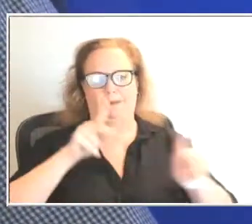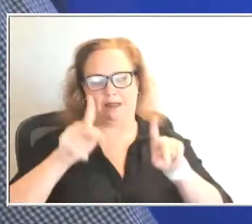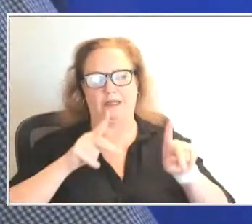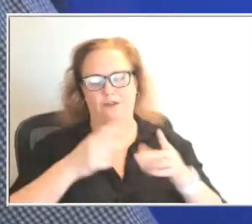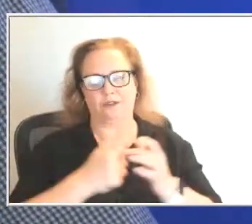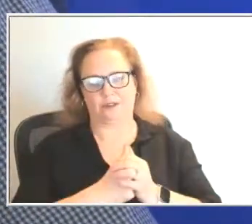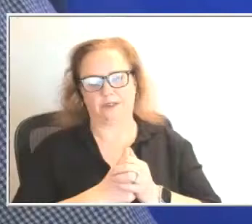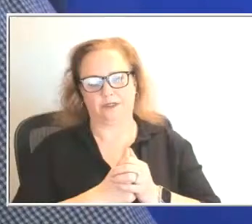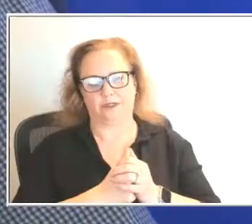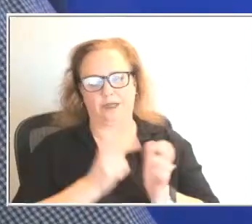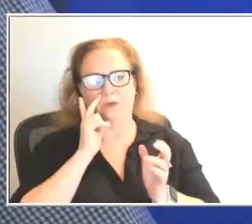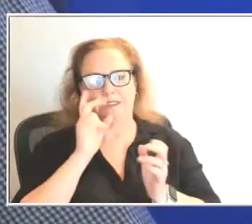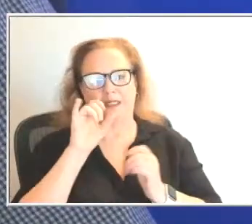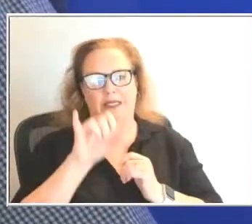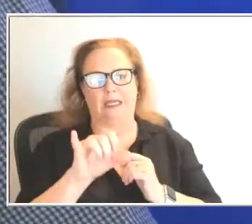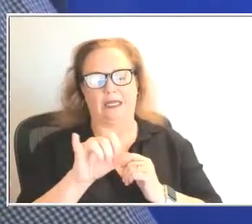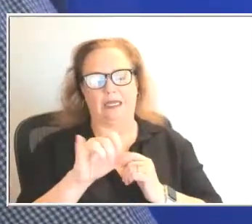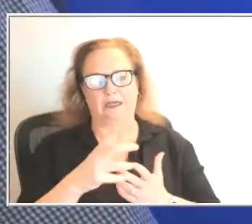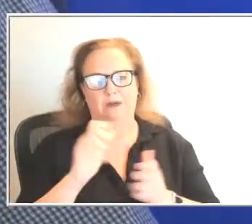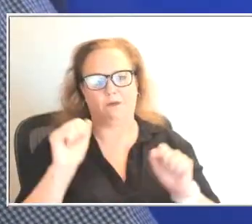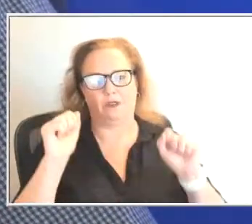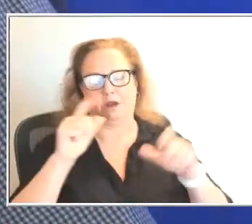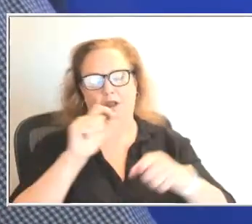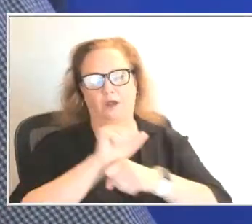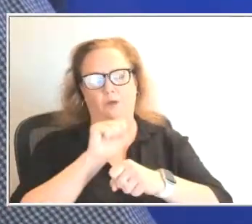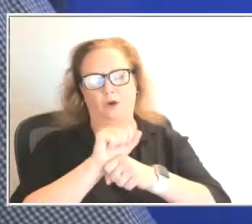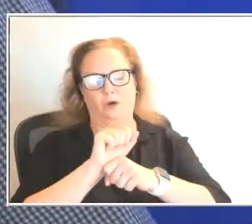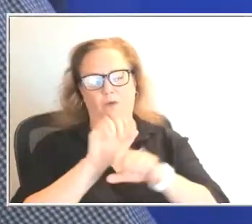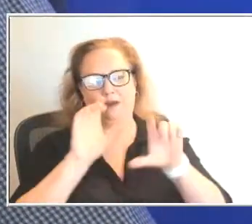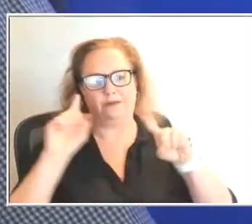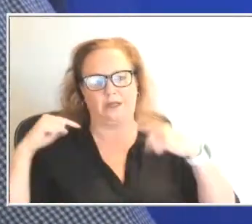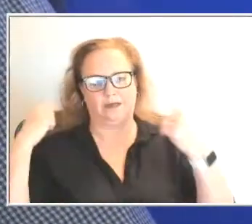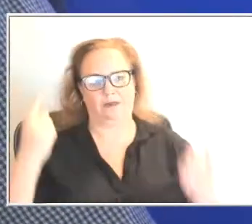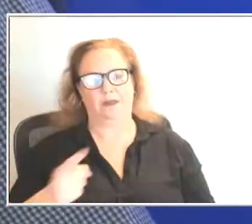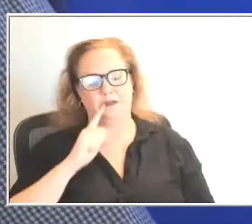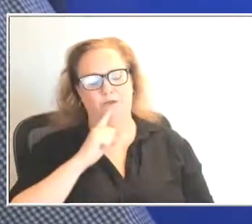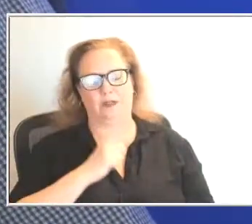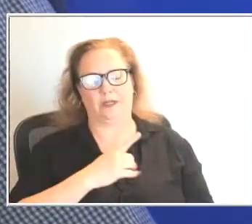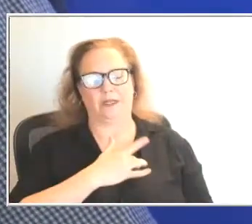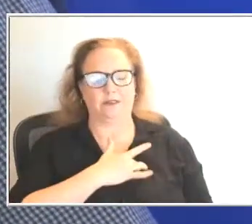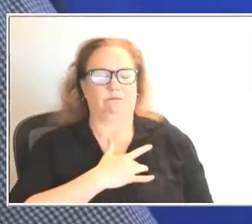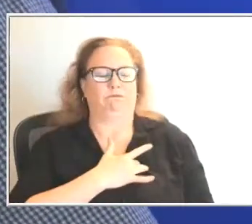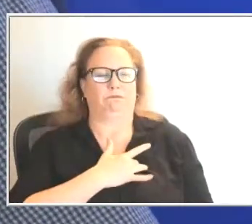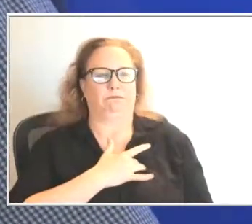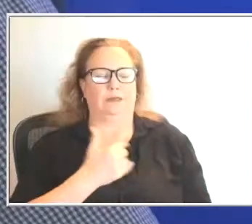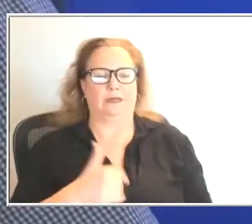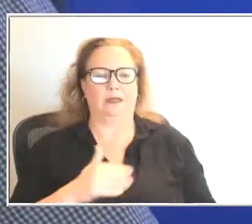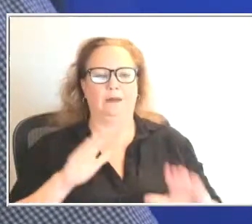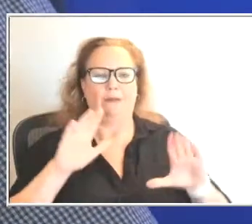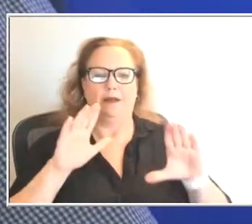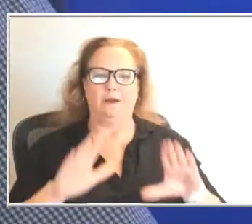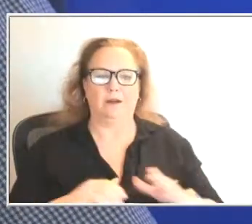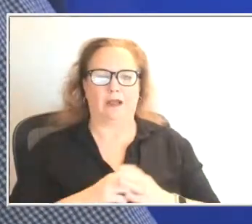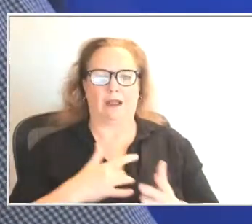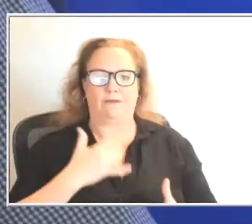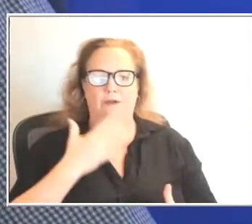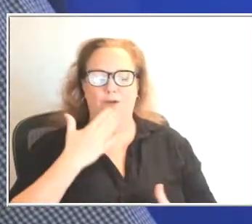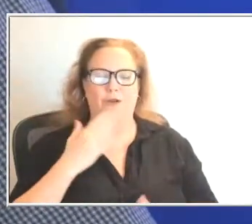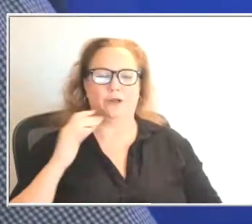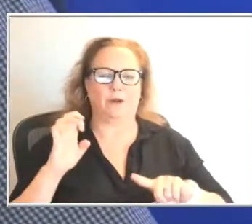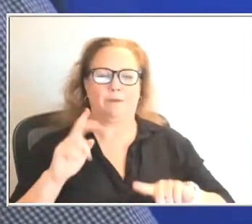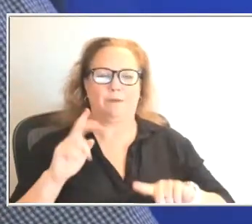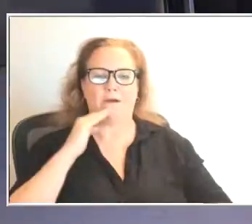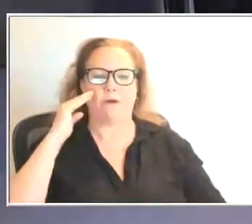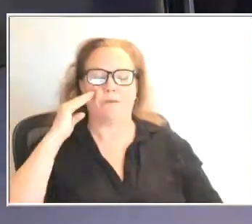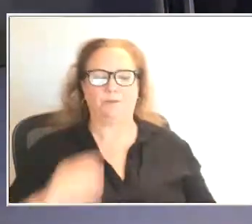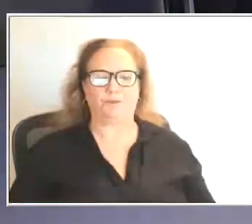we see that with all of the work that we've done. It's really rewarding, and I feel good going home after I do this work.